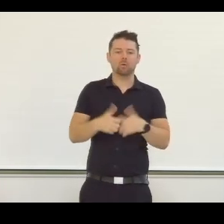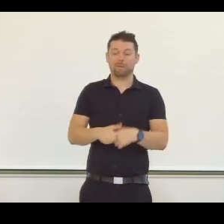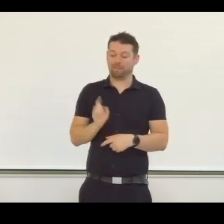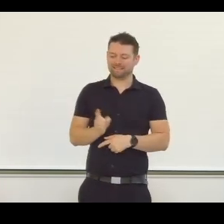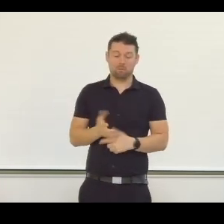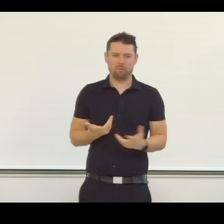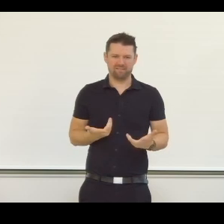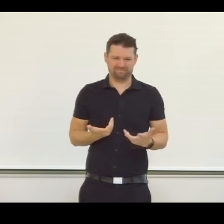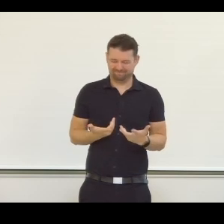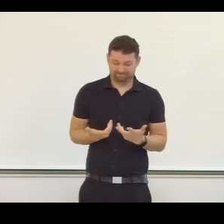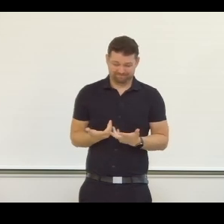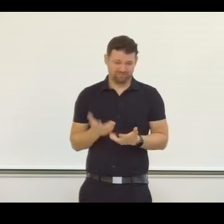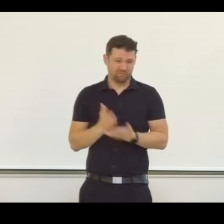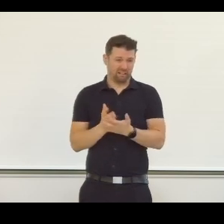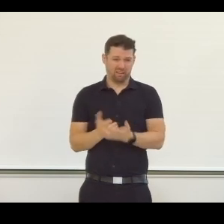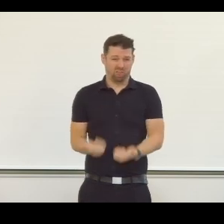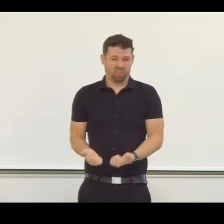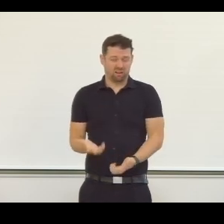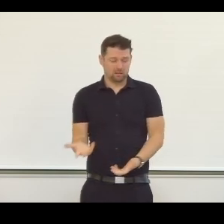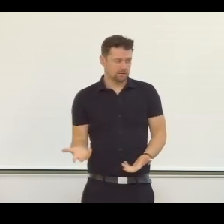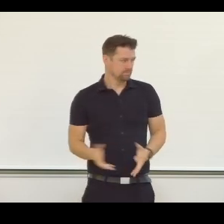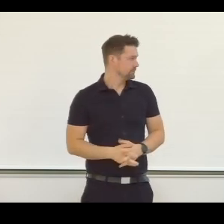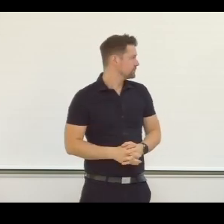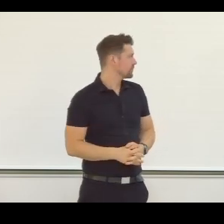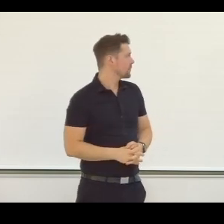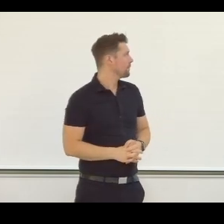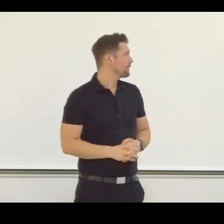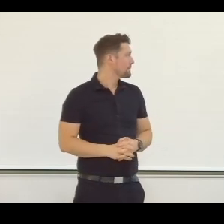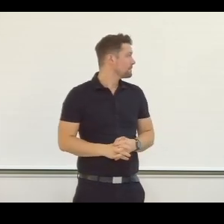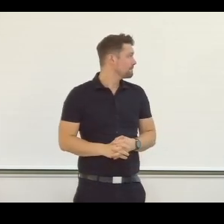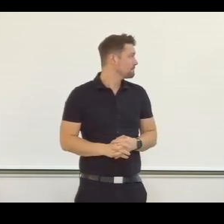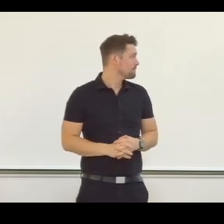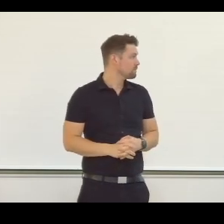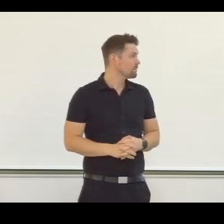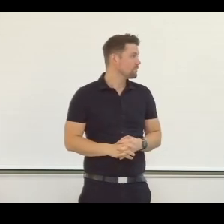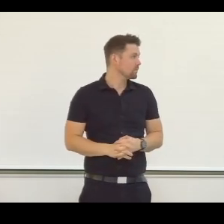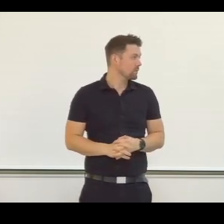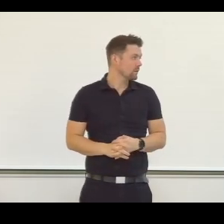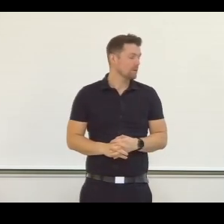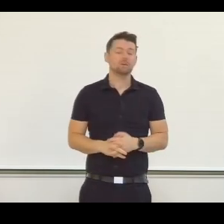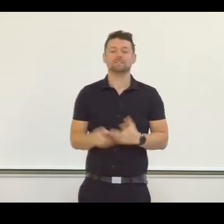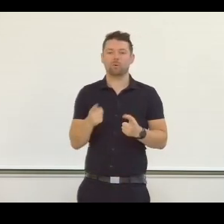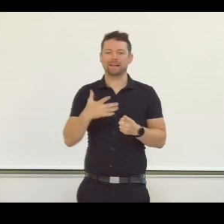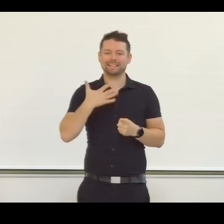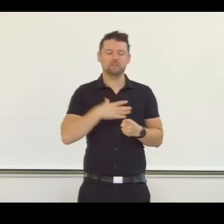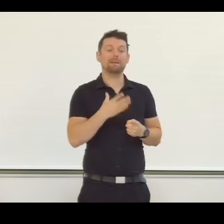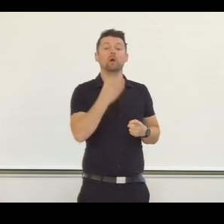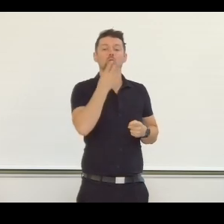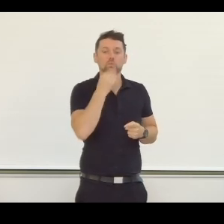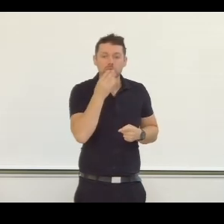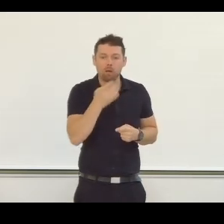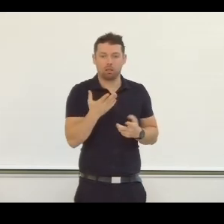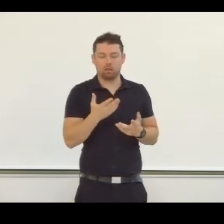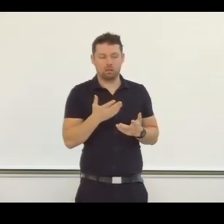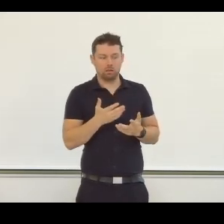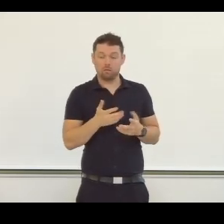often it's just a random collection of. So yeah, that's why we put it, there should be a usable laboratory. And the same is true